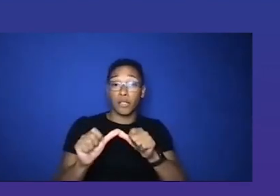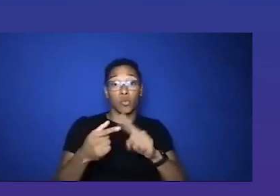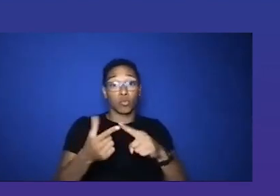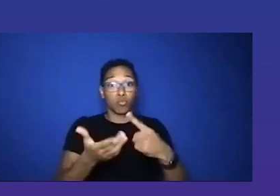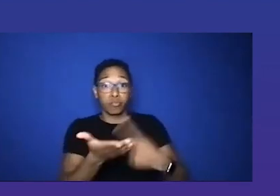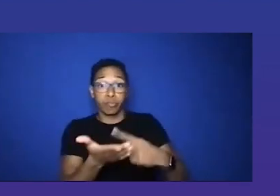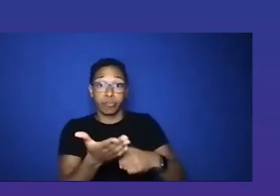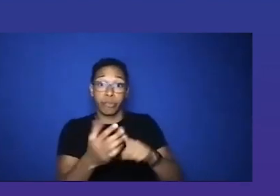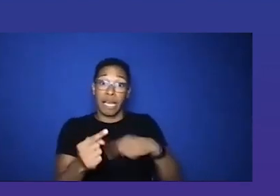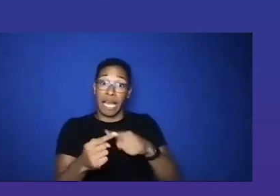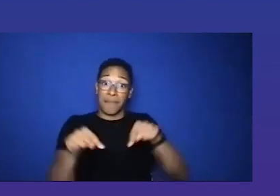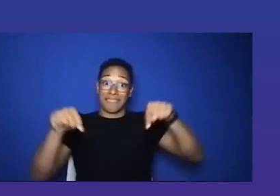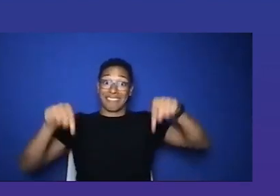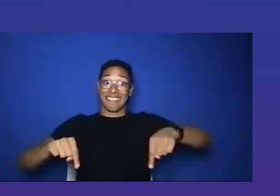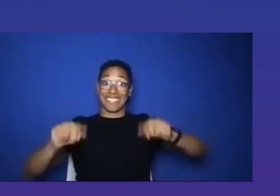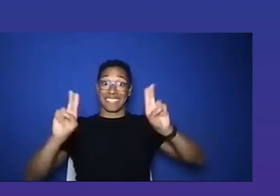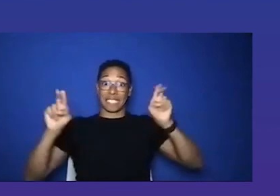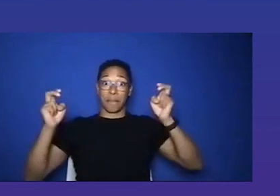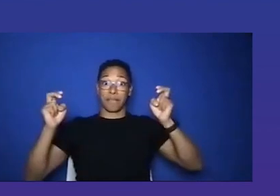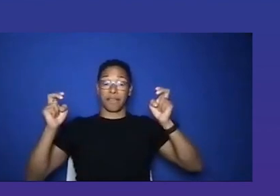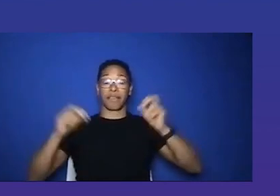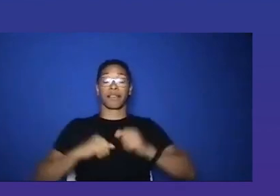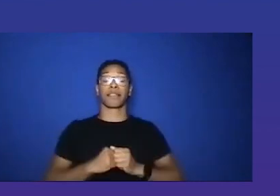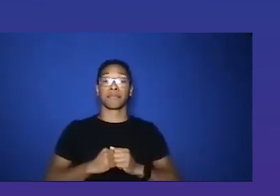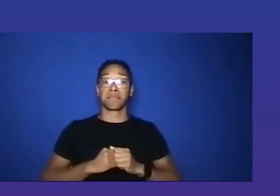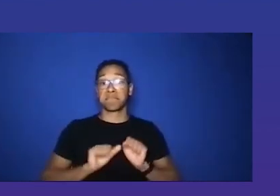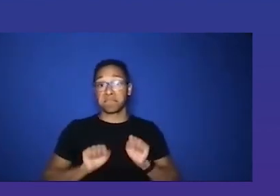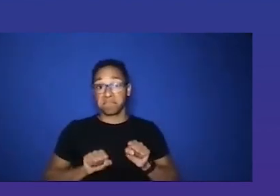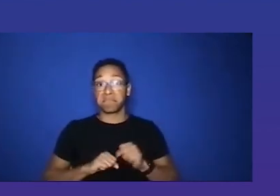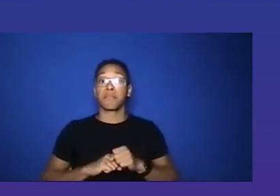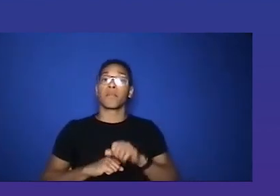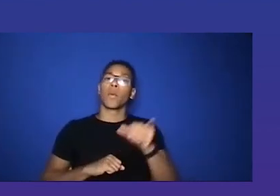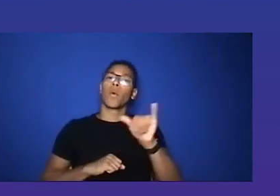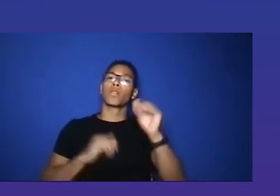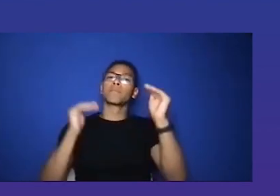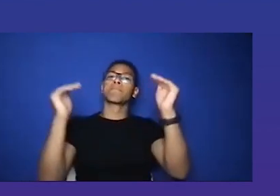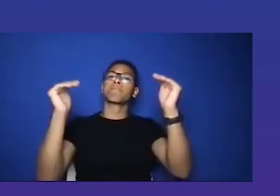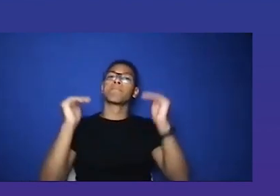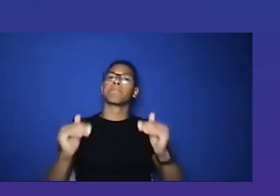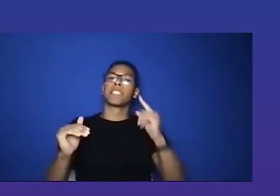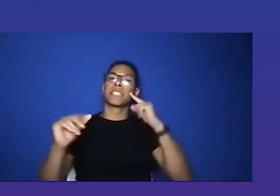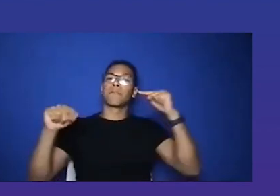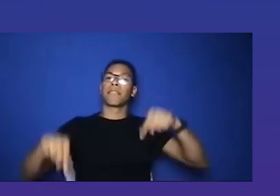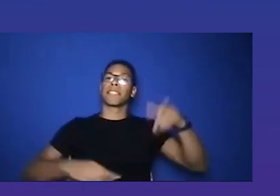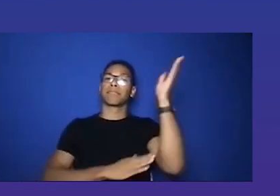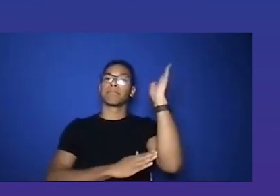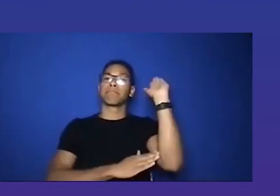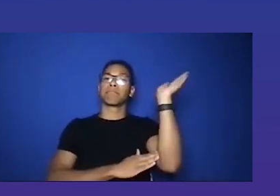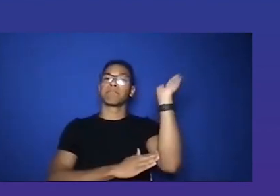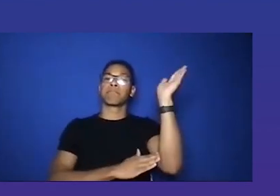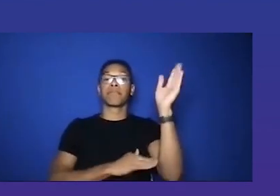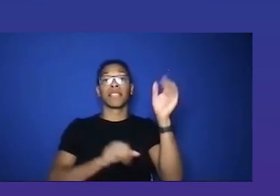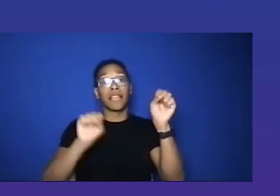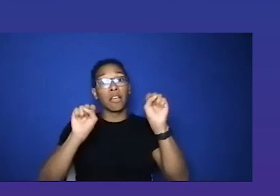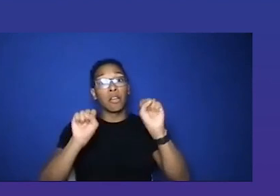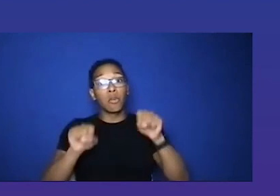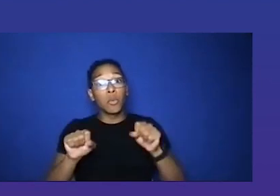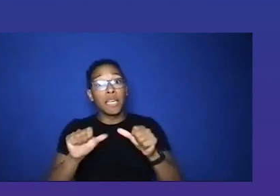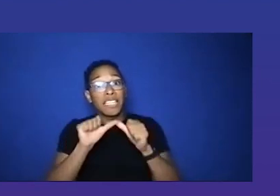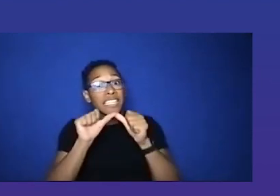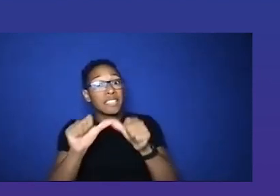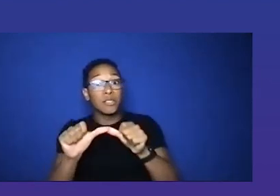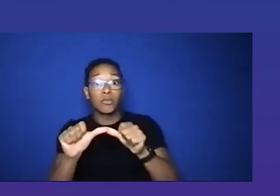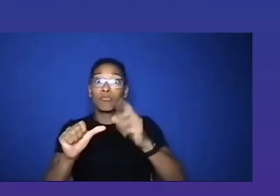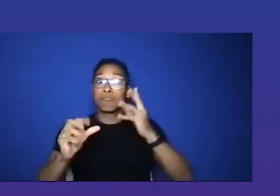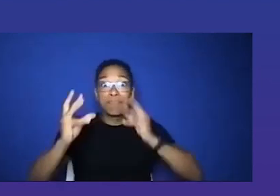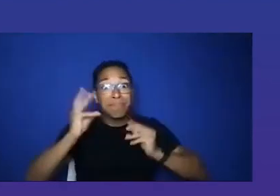yourselves. And in terms of what's next on this symposium day, you can continue to experience everything.